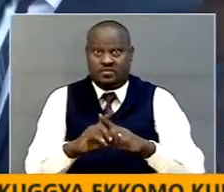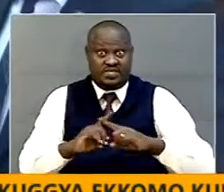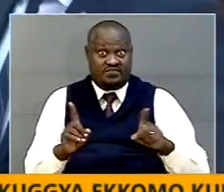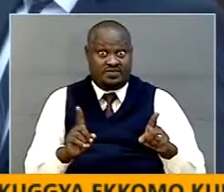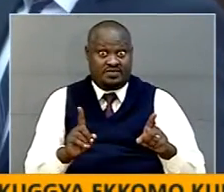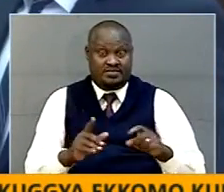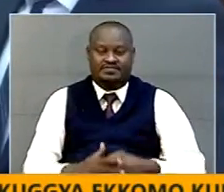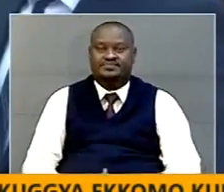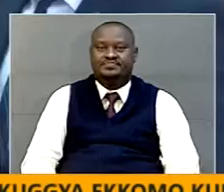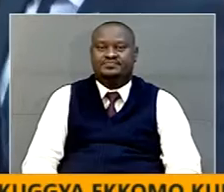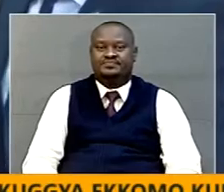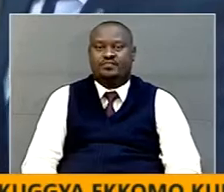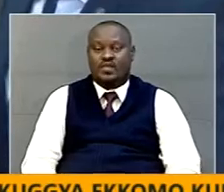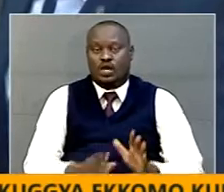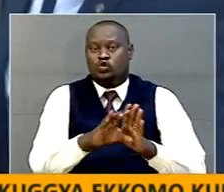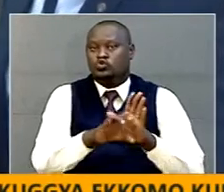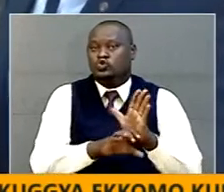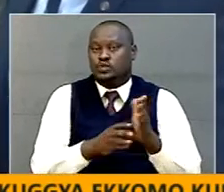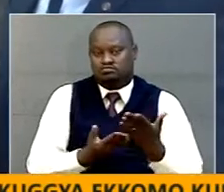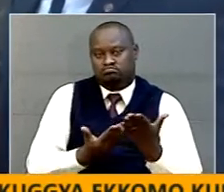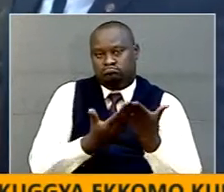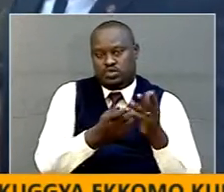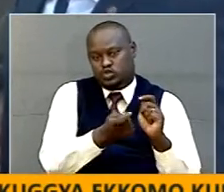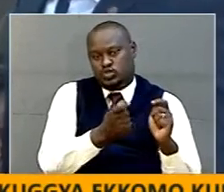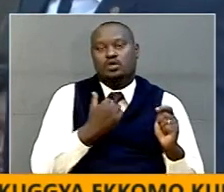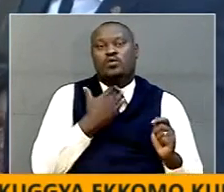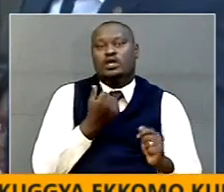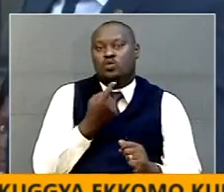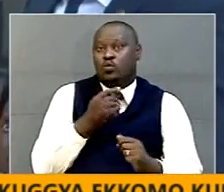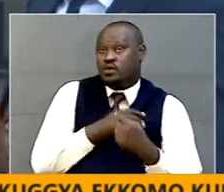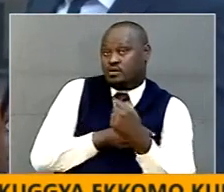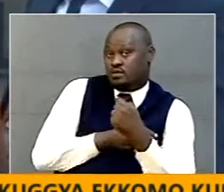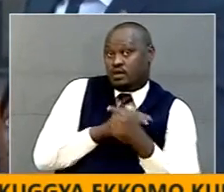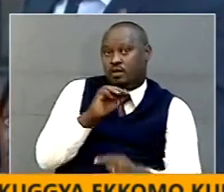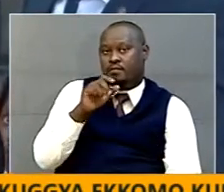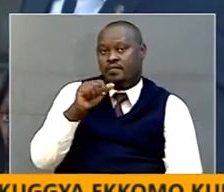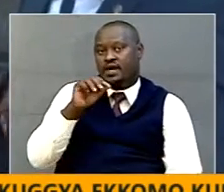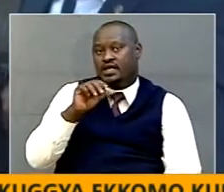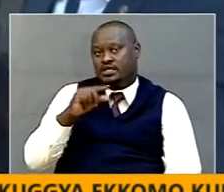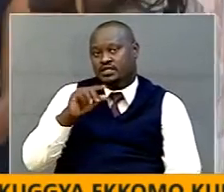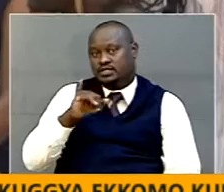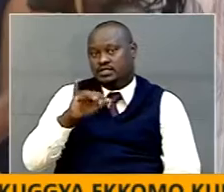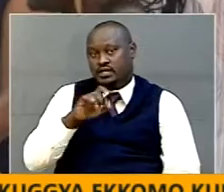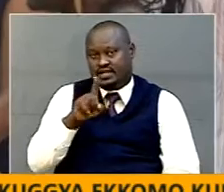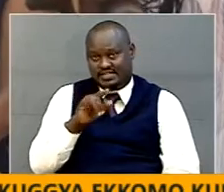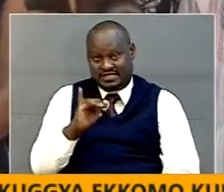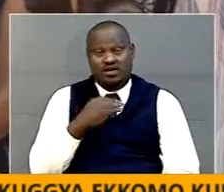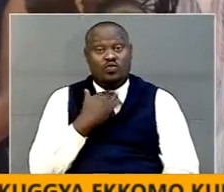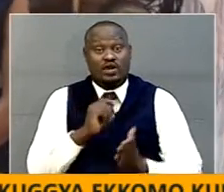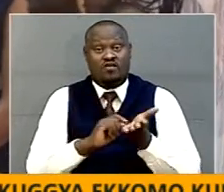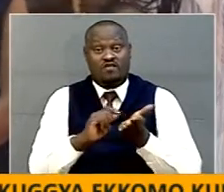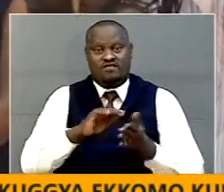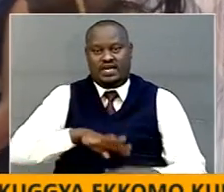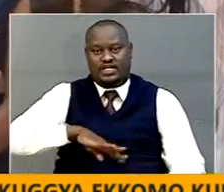kujye komo ku myaka yaletebwa ombaka weigara West Rafael Majezi ndiyetaaga kujye komo ku myaka omuntu gye yali no kubana